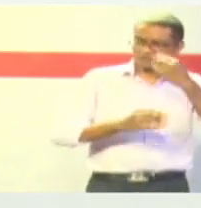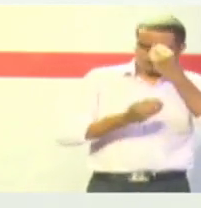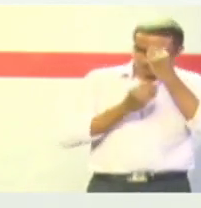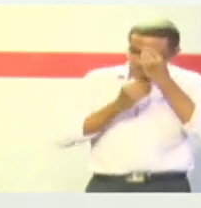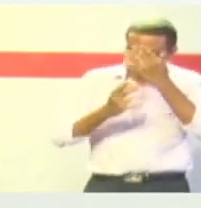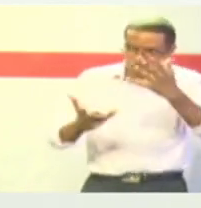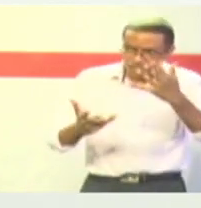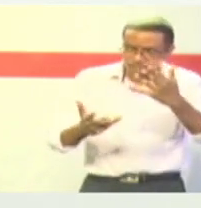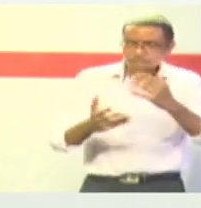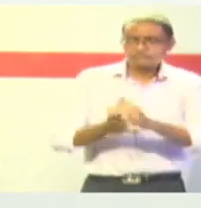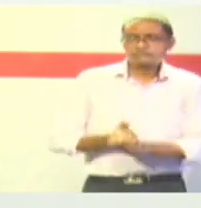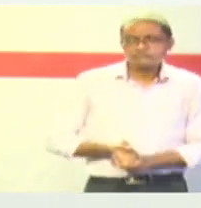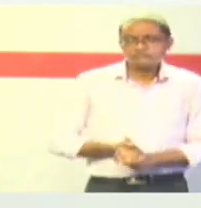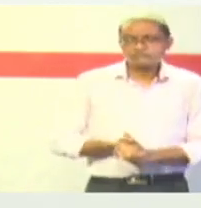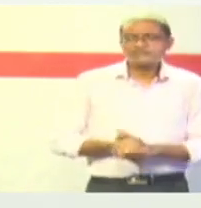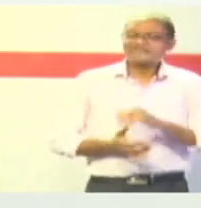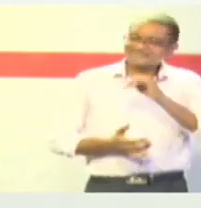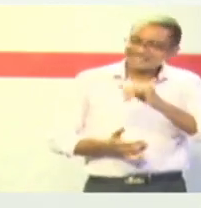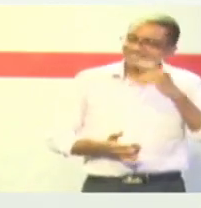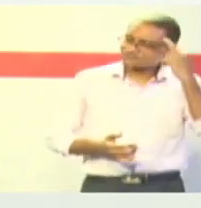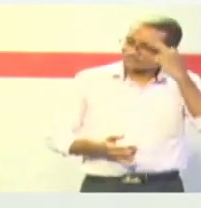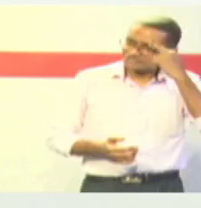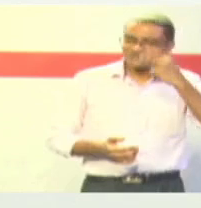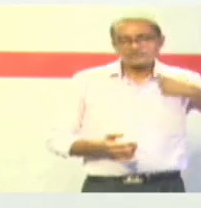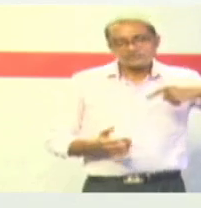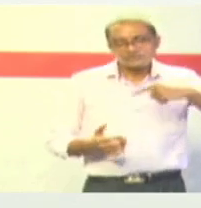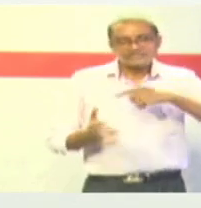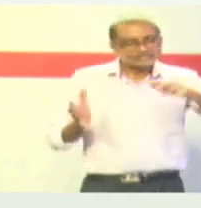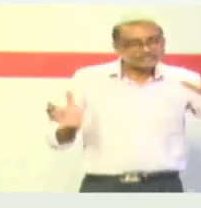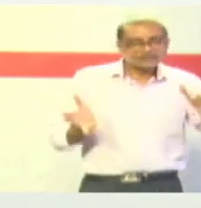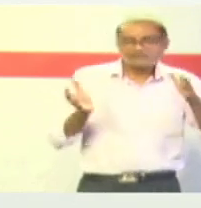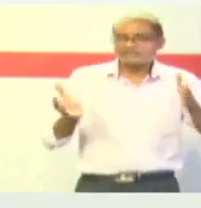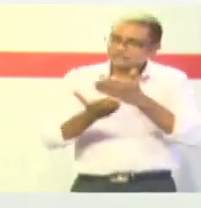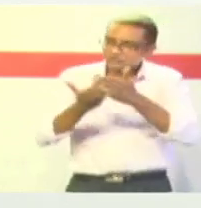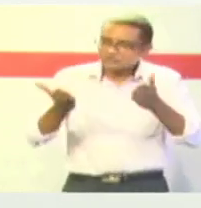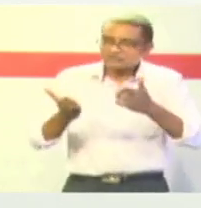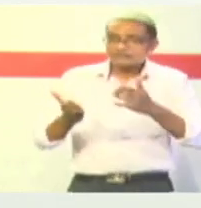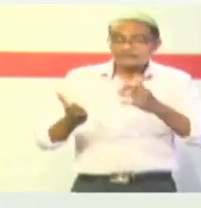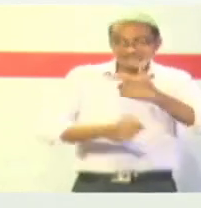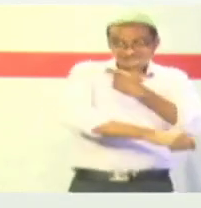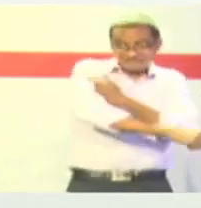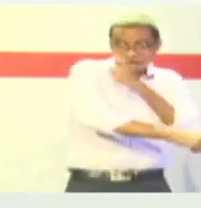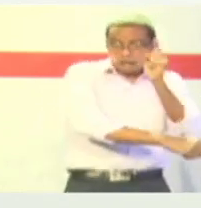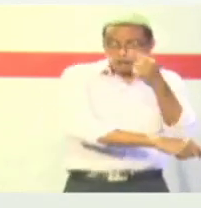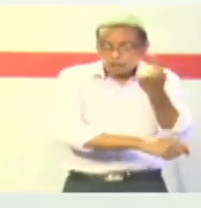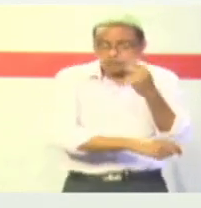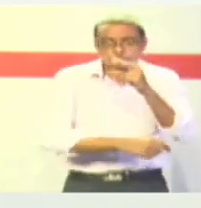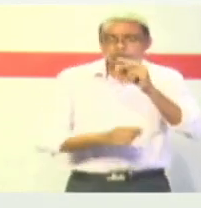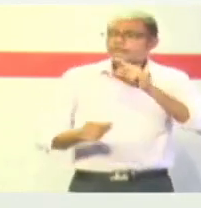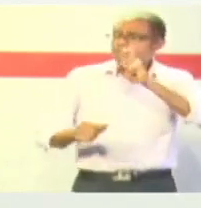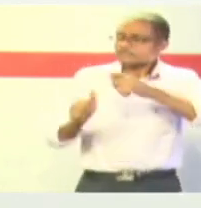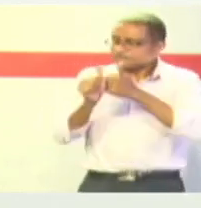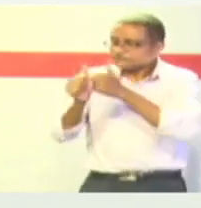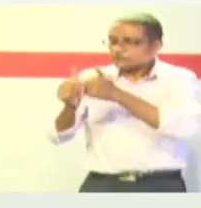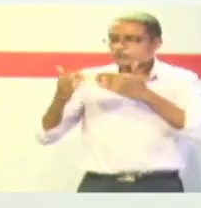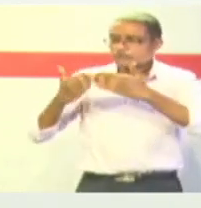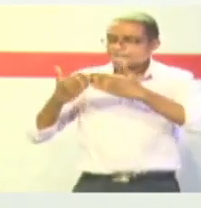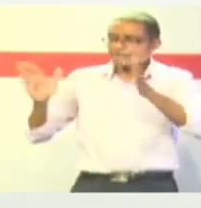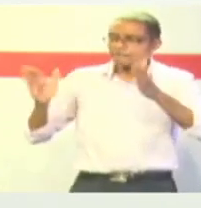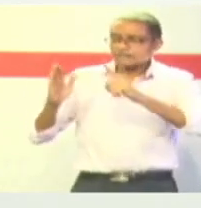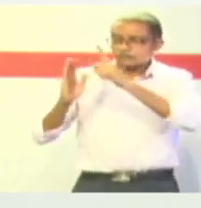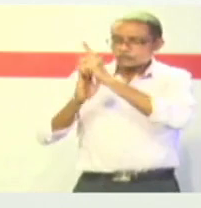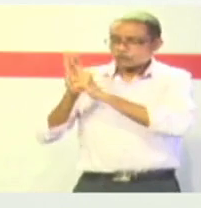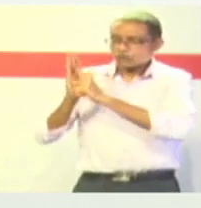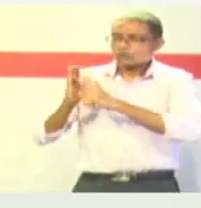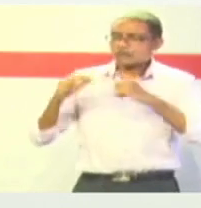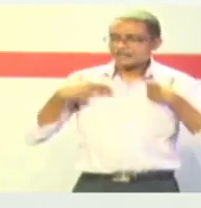start. So you have to bear that in mind, and that's why we maintain all other public health measures as essential once the viral levels in the country